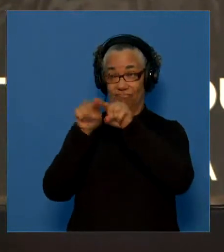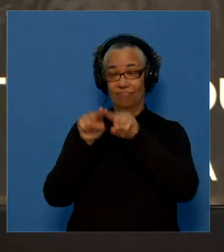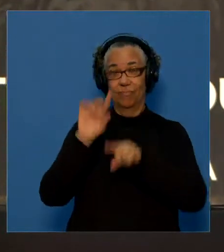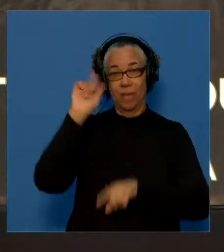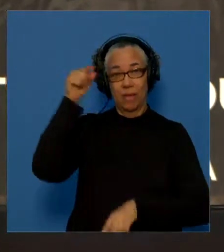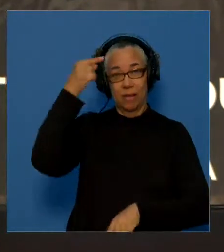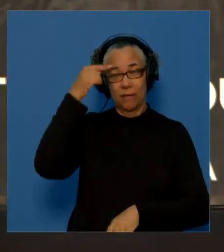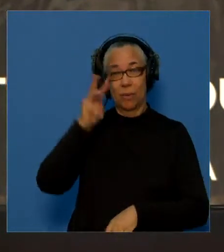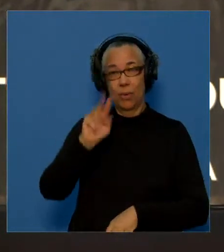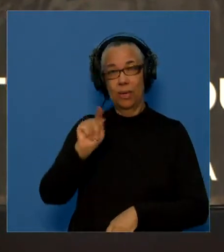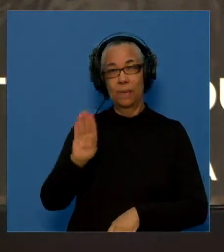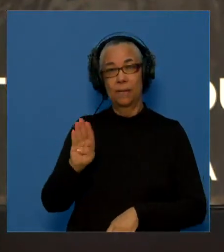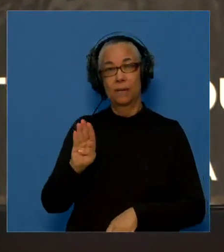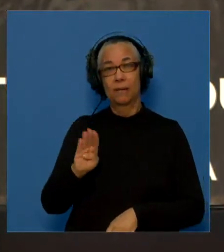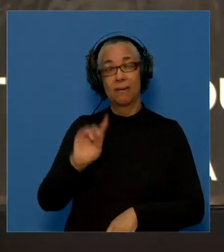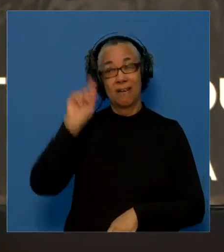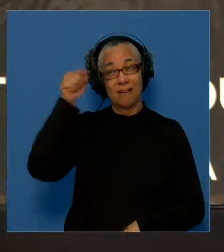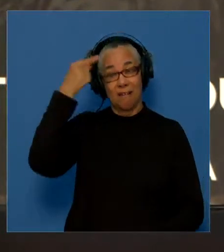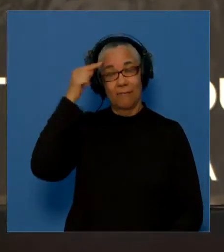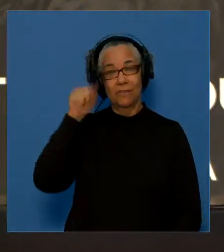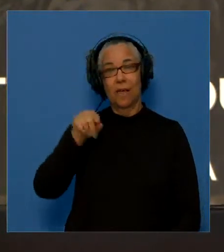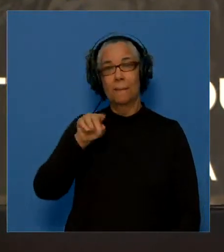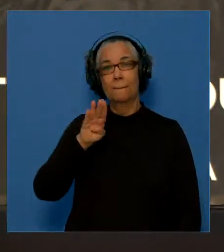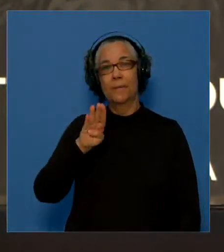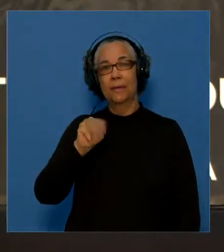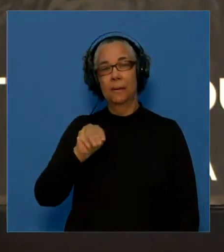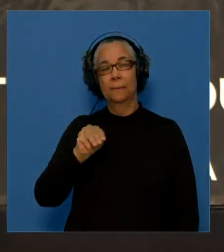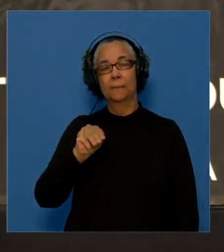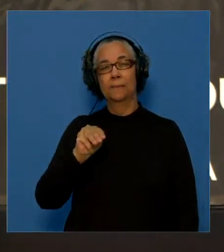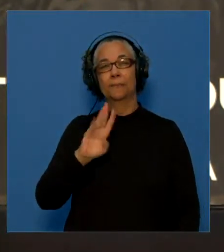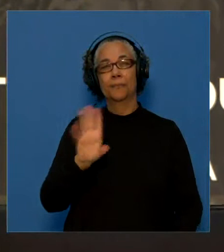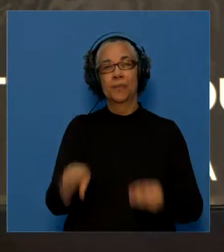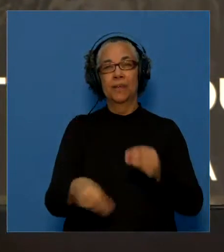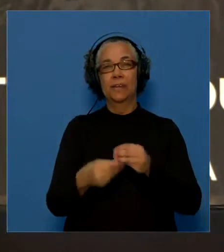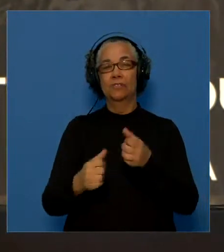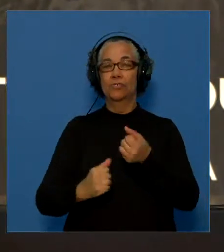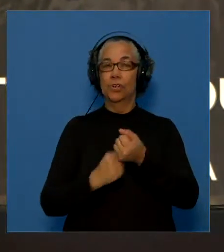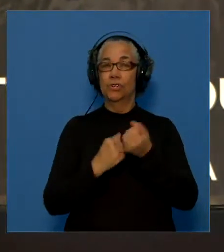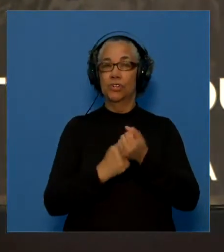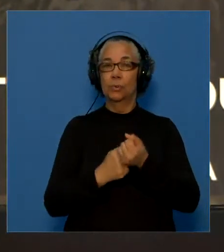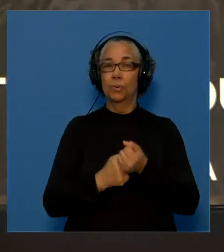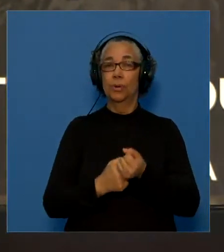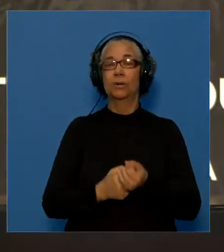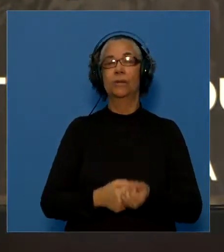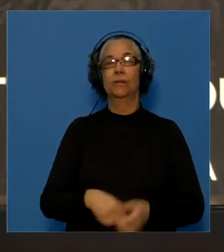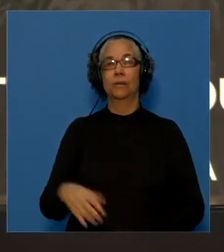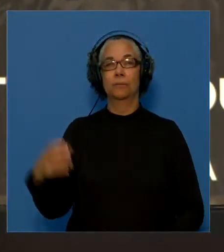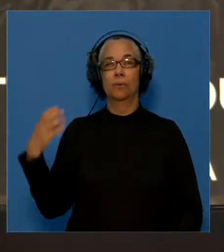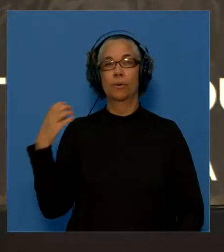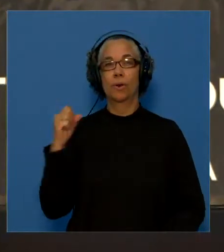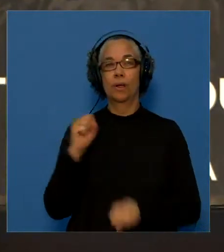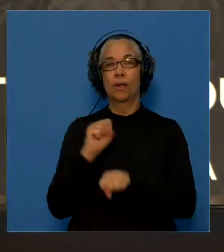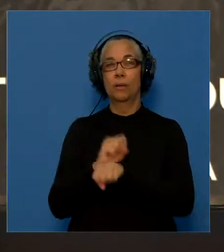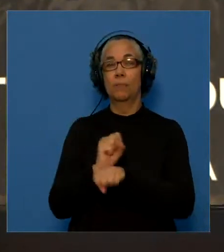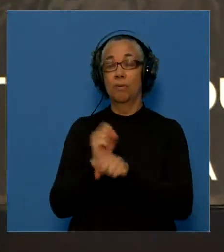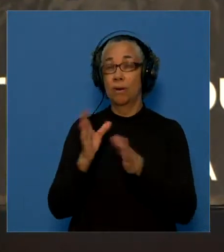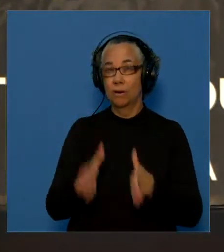government website, gov.bm. In addition to support employers, the